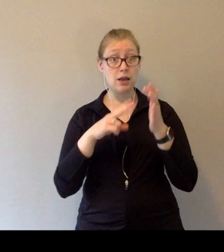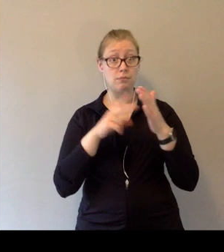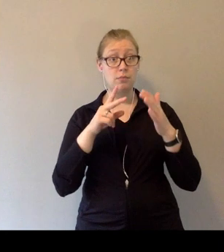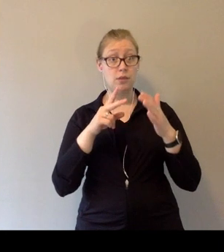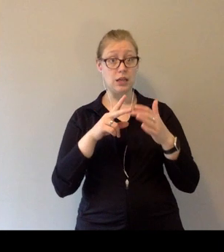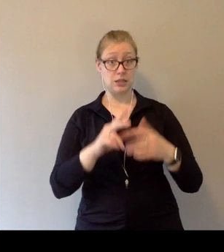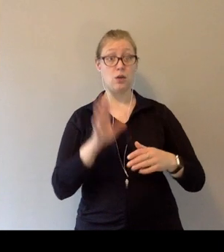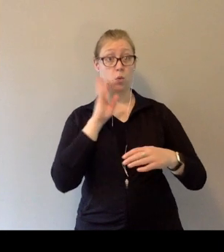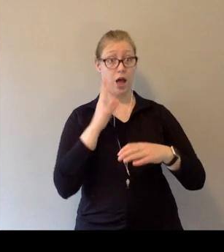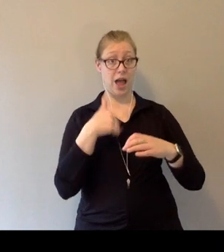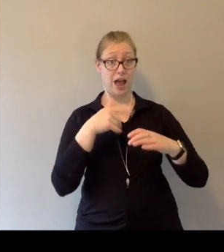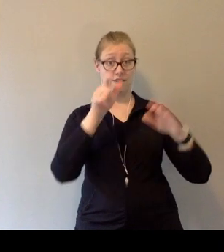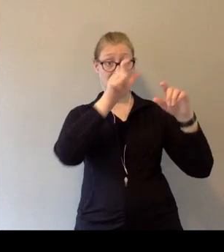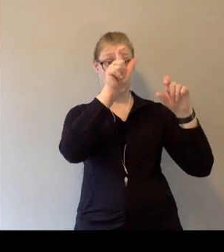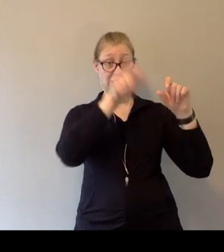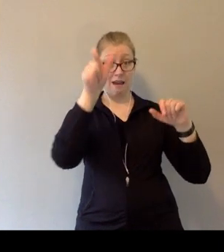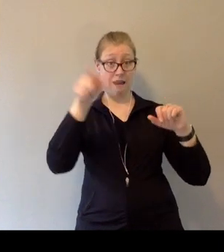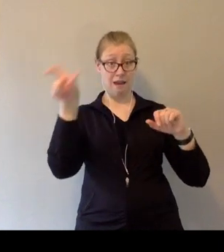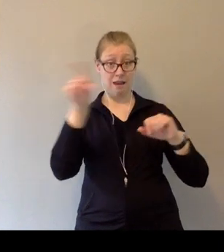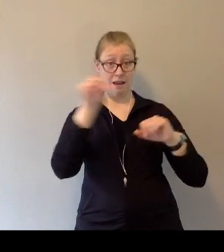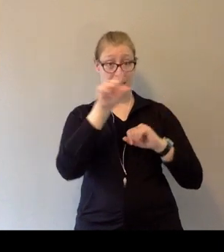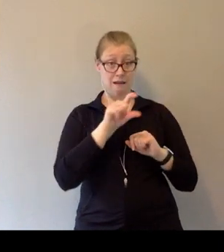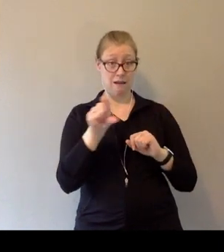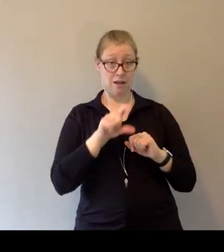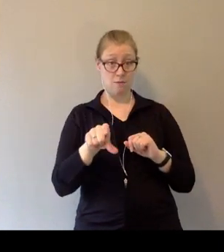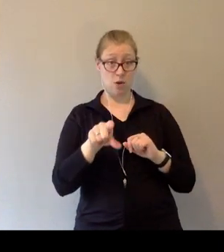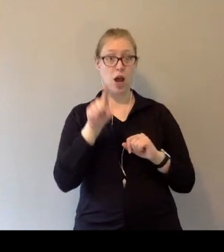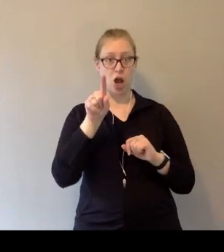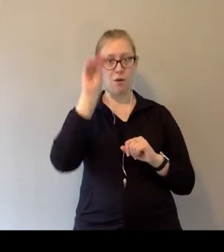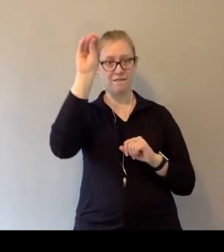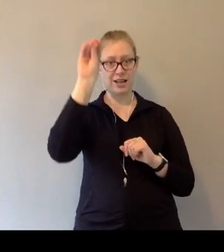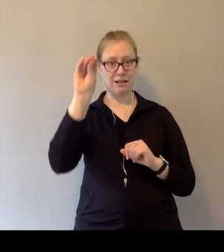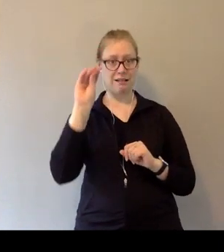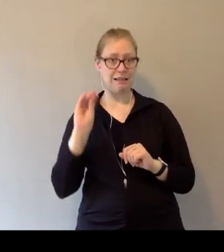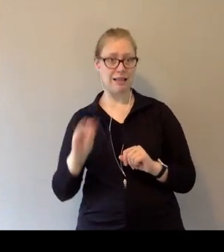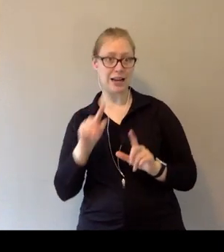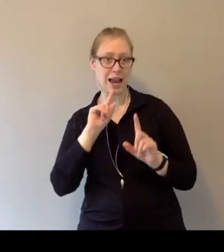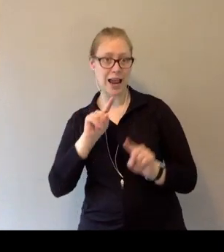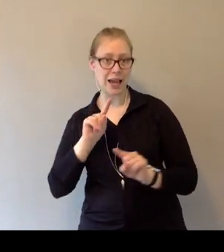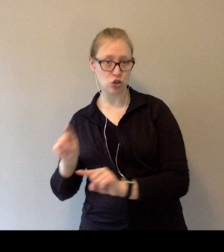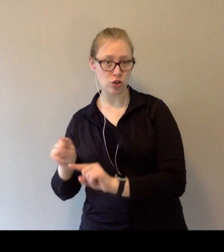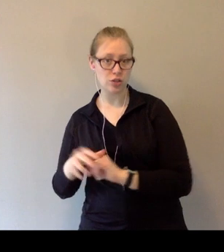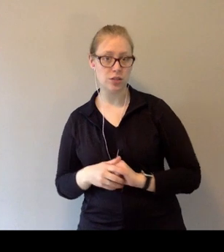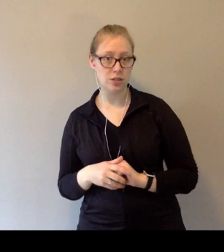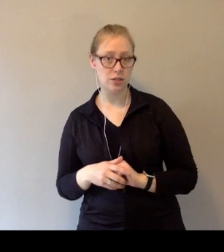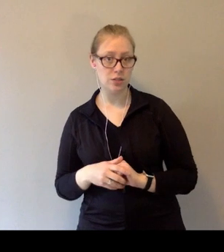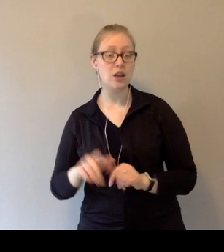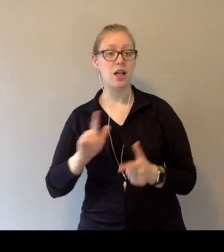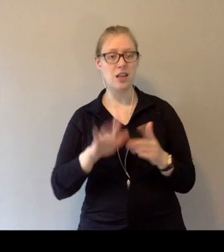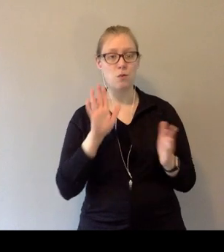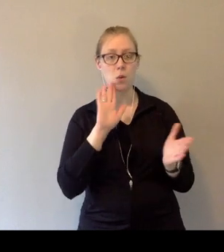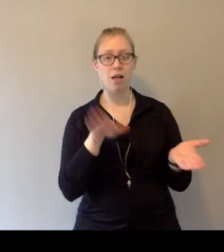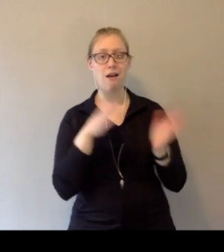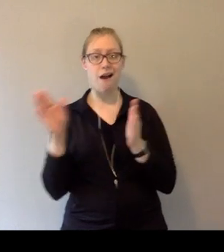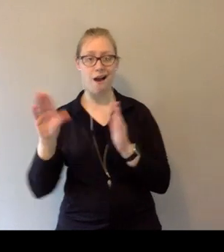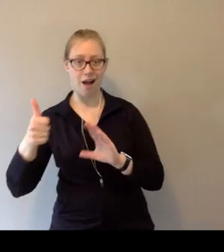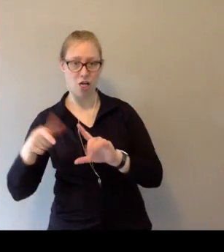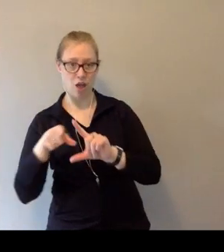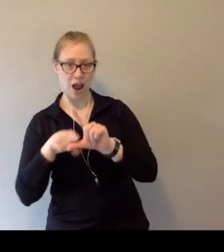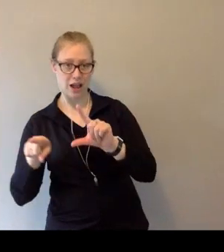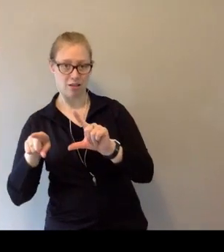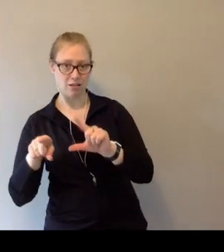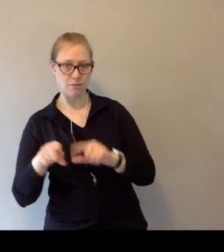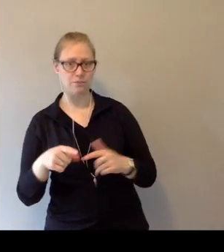with that. And then similarly, we're going to be doing the other angle. So the sine